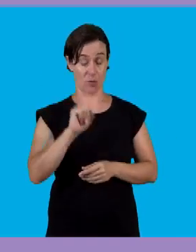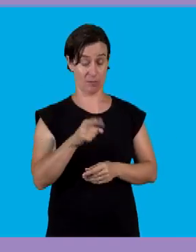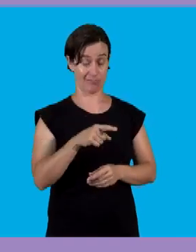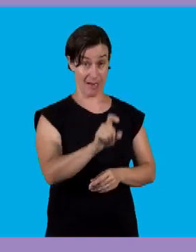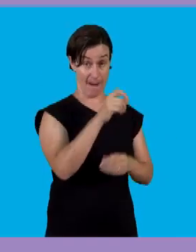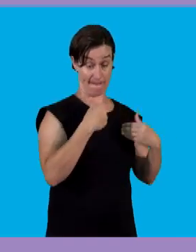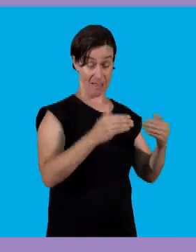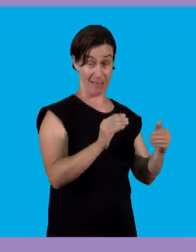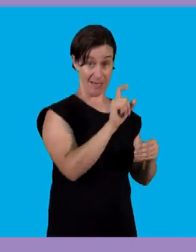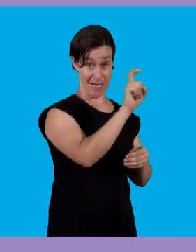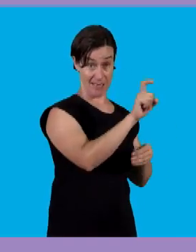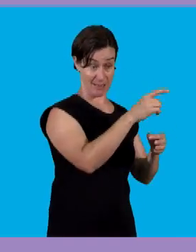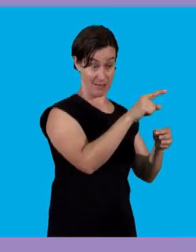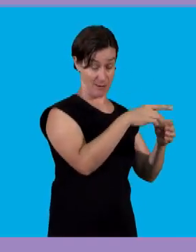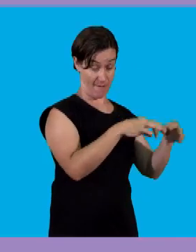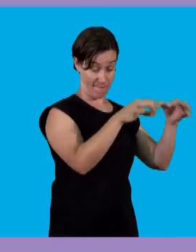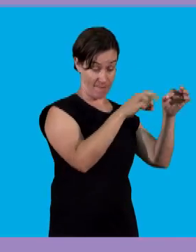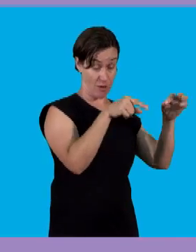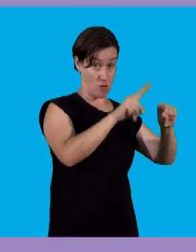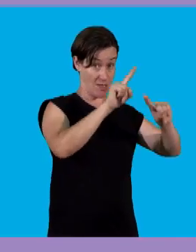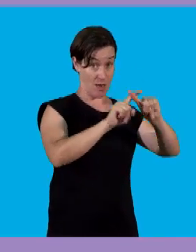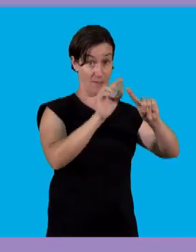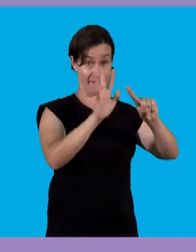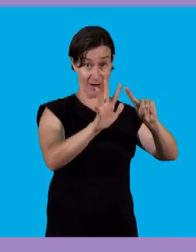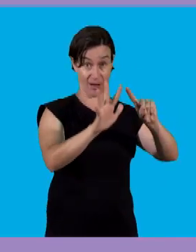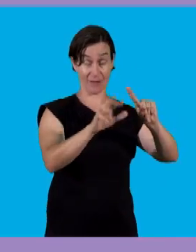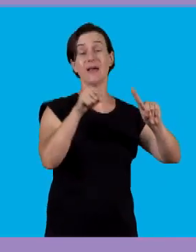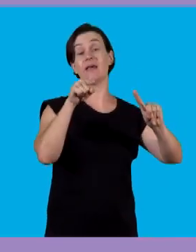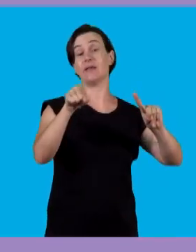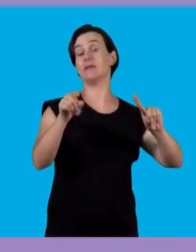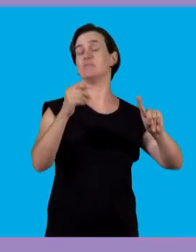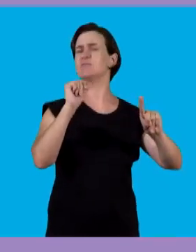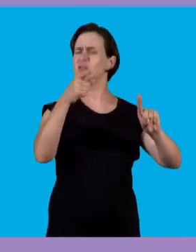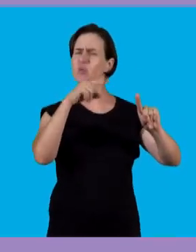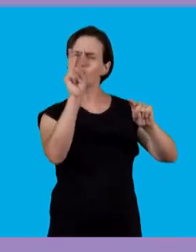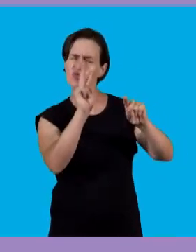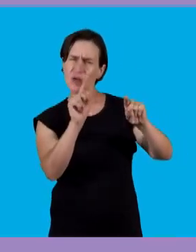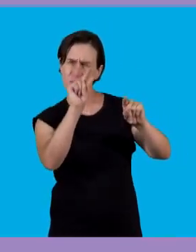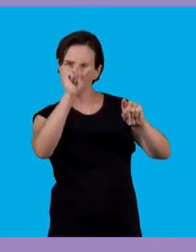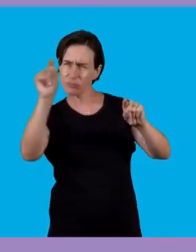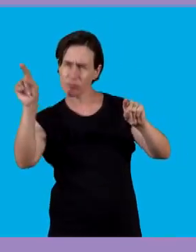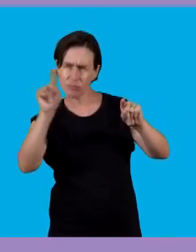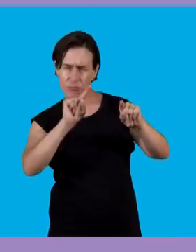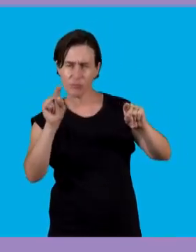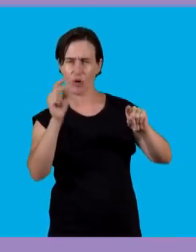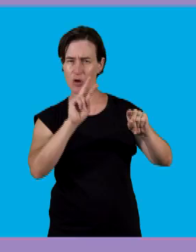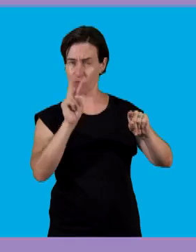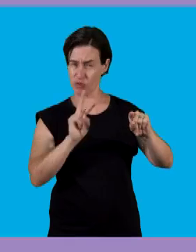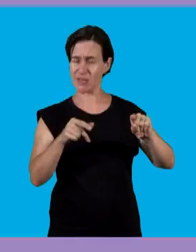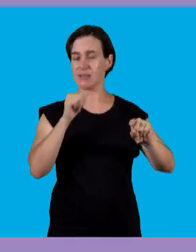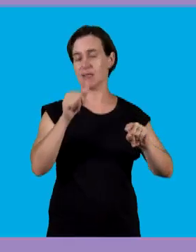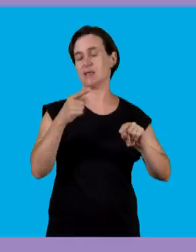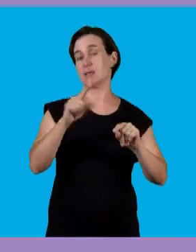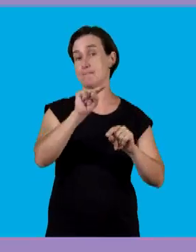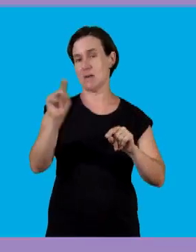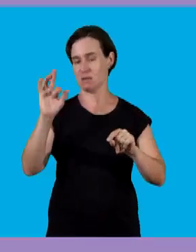going to be multiplied by 5. And then 3 is subtracted from that product. So we are going to subtract